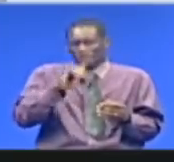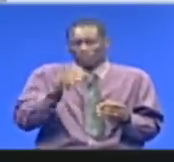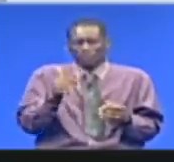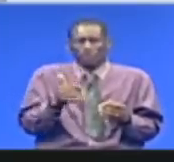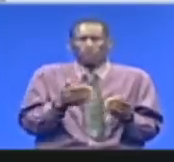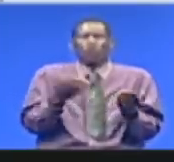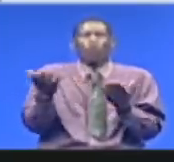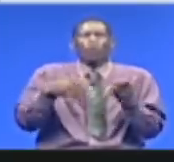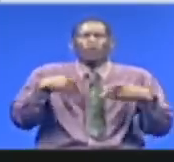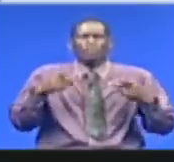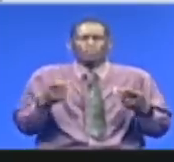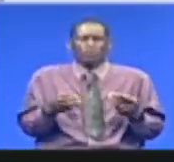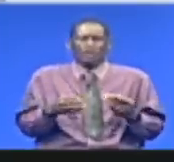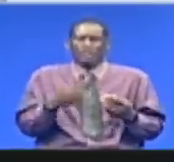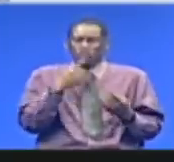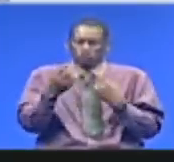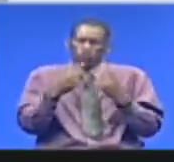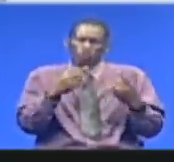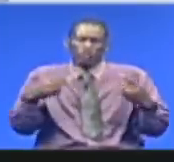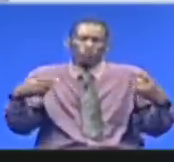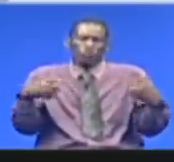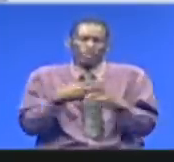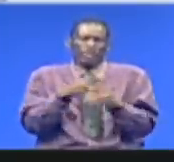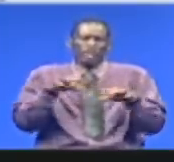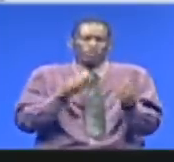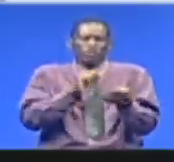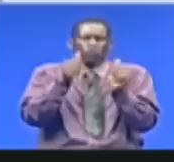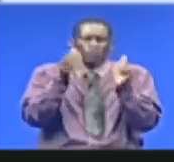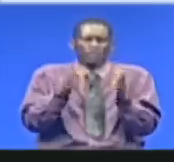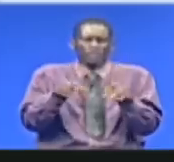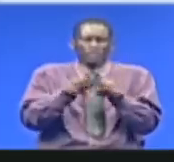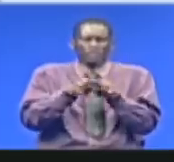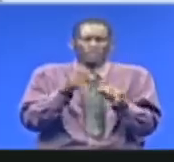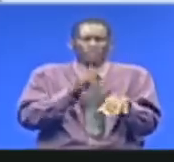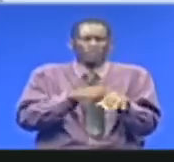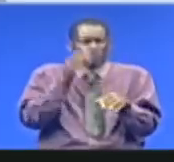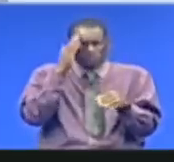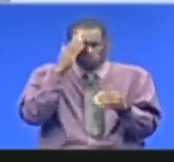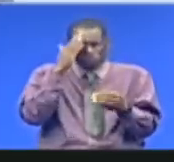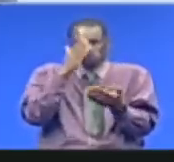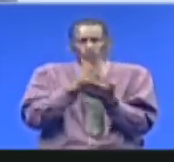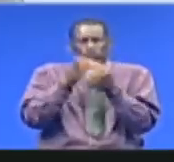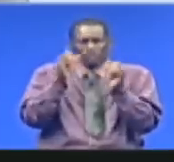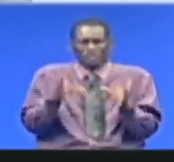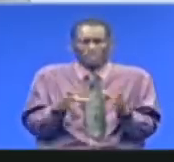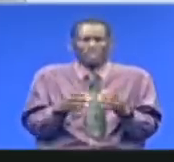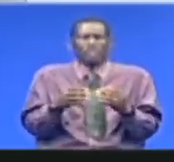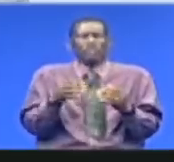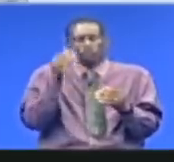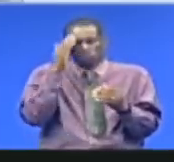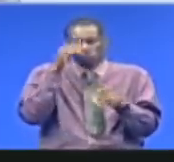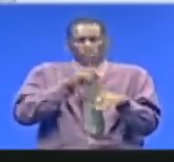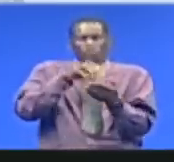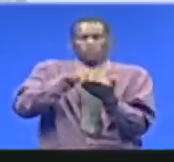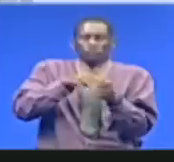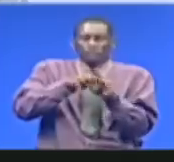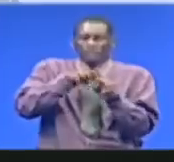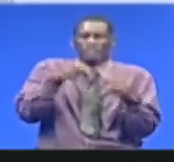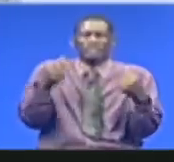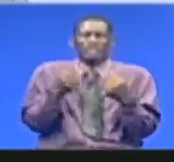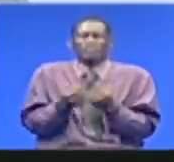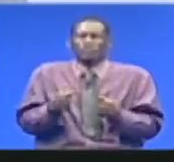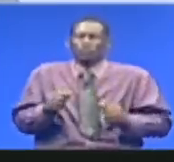making certain utterances about their competitors, even when they know it's not true. And then, you know, when situations like this occur, we are left